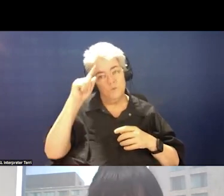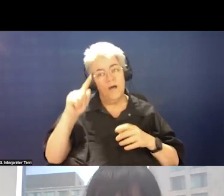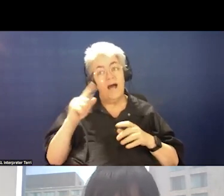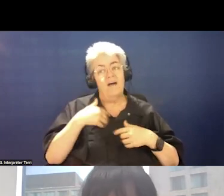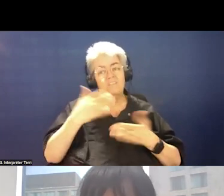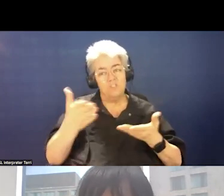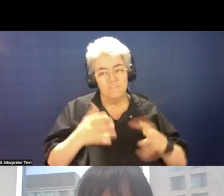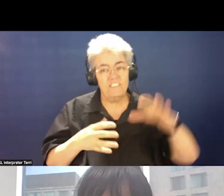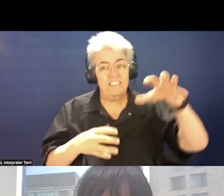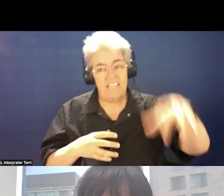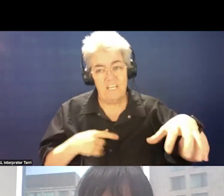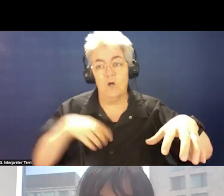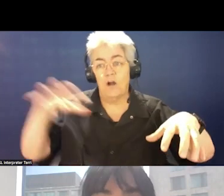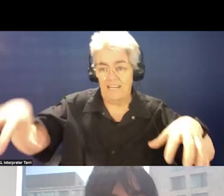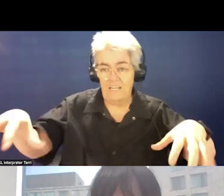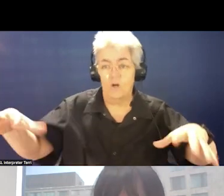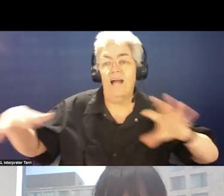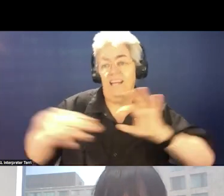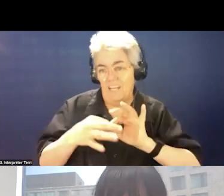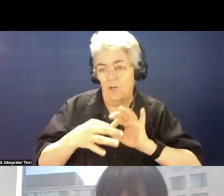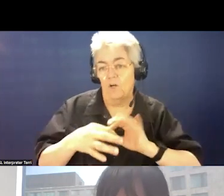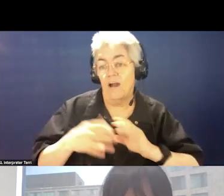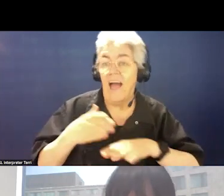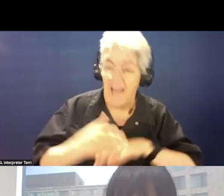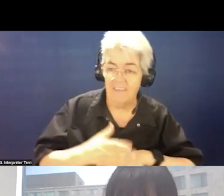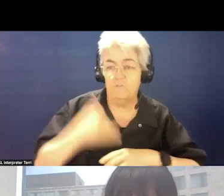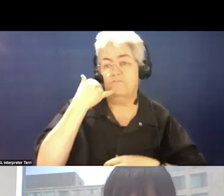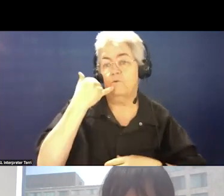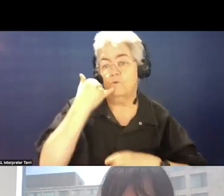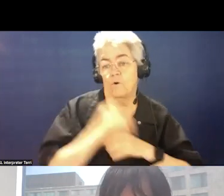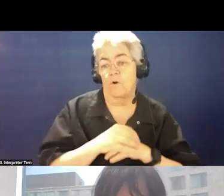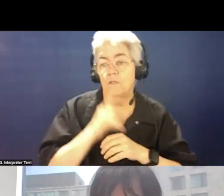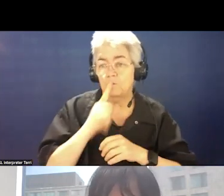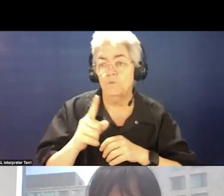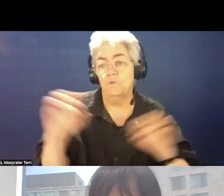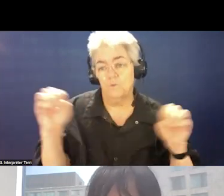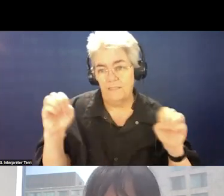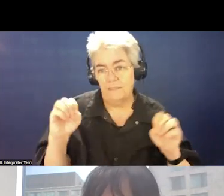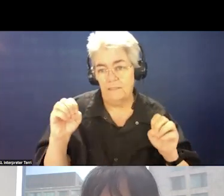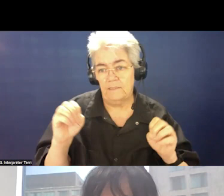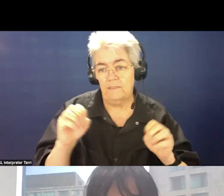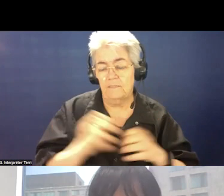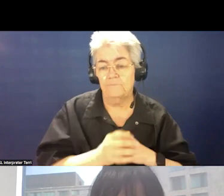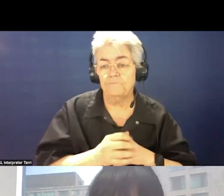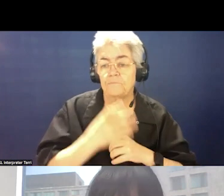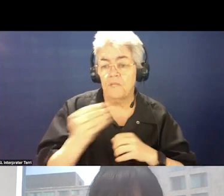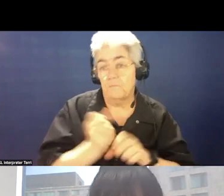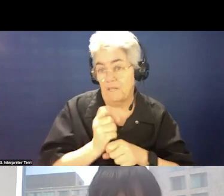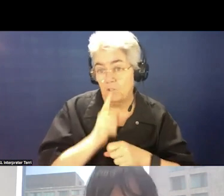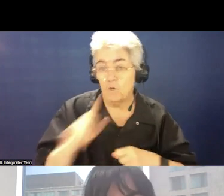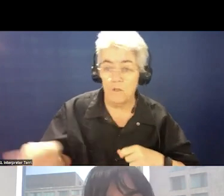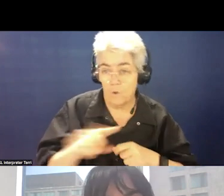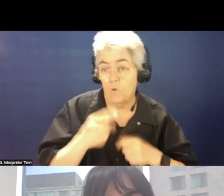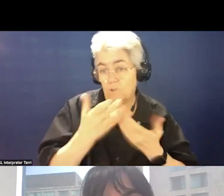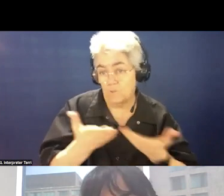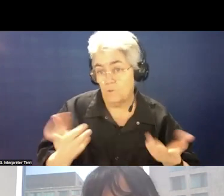the follow-up care after a call to a crisis line, and making sure that those resources are available